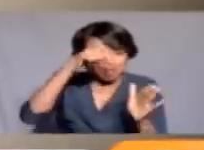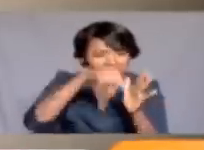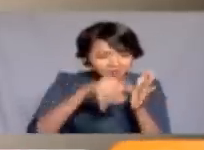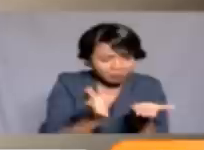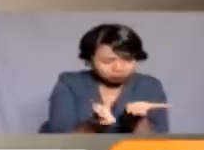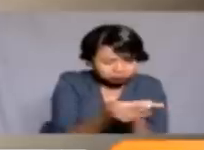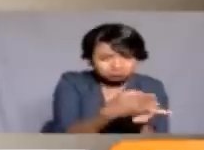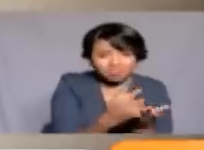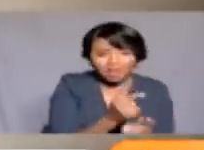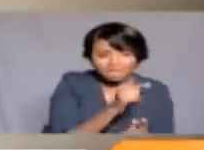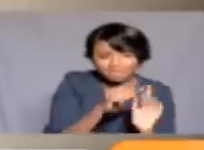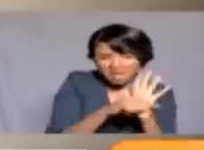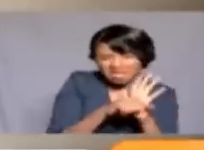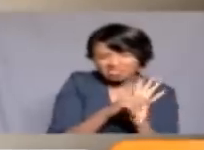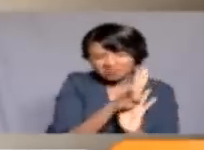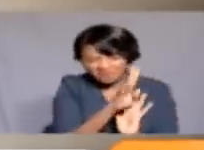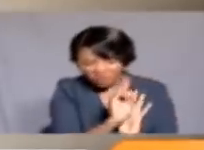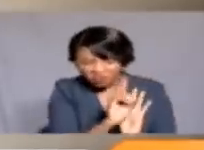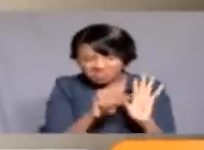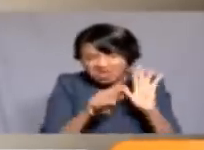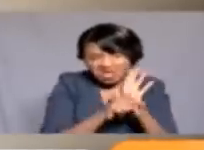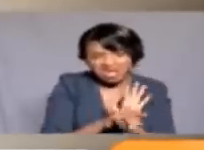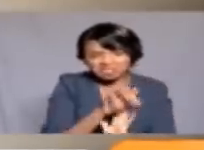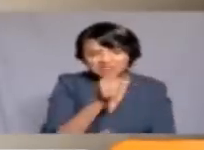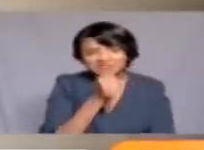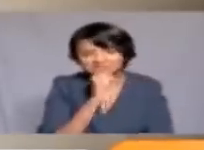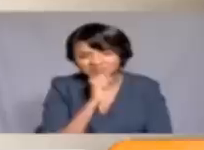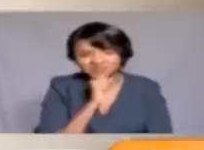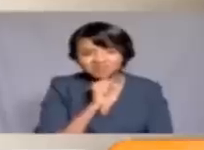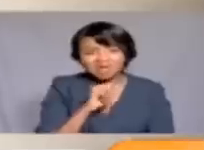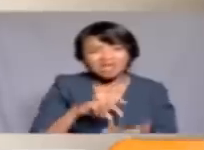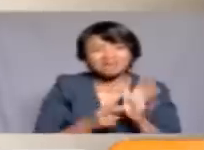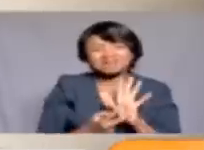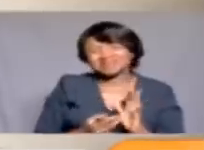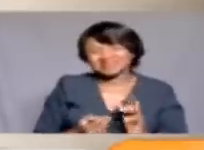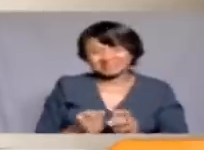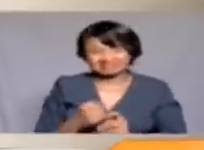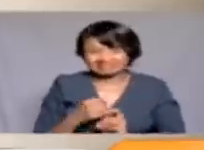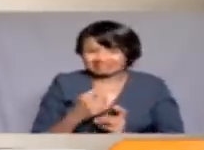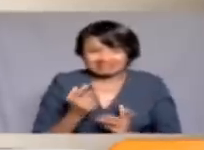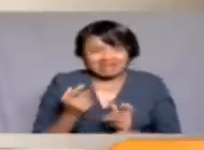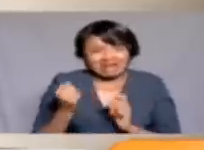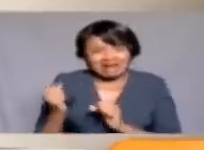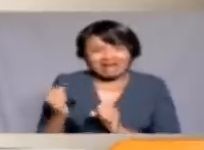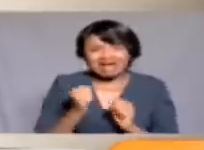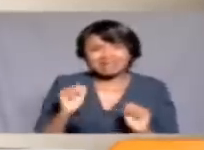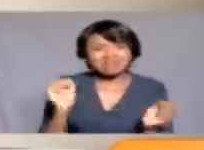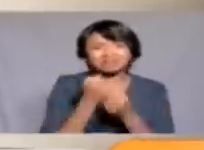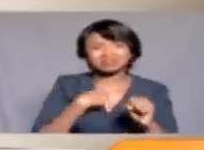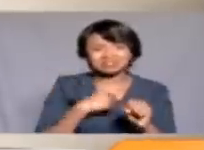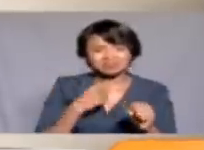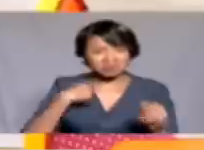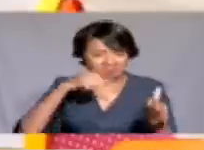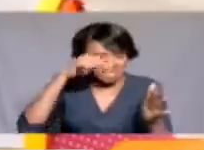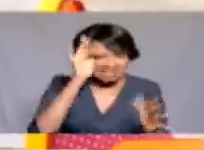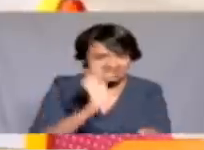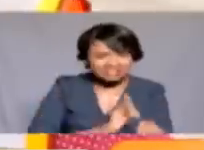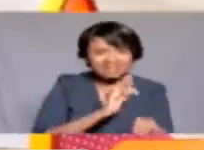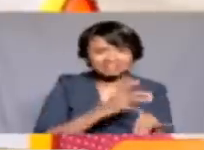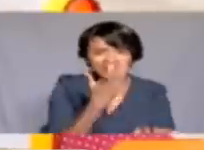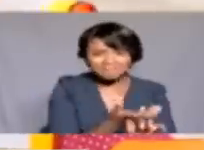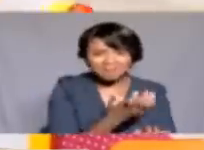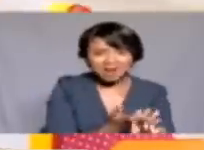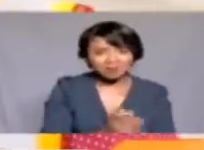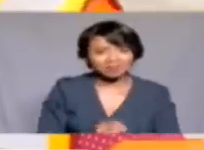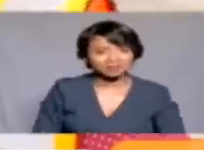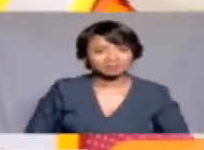50. So there is no deliberate or even there is no chance of going near a coral reef. You will not get